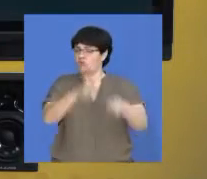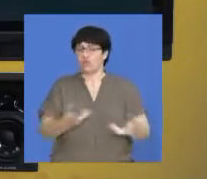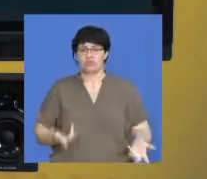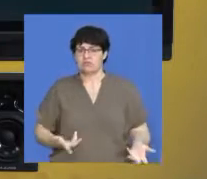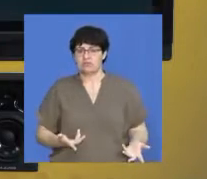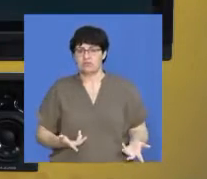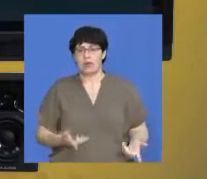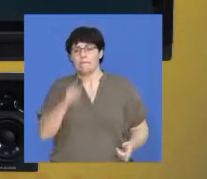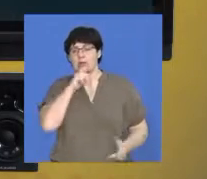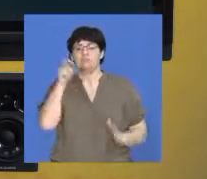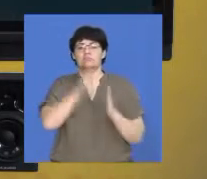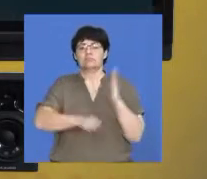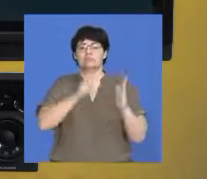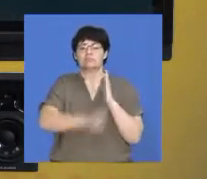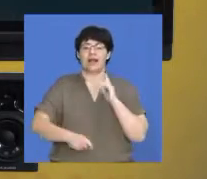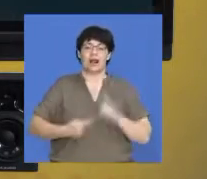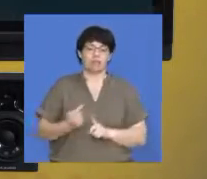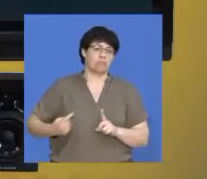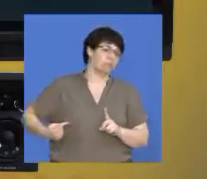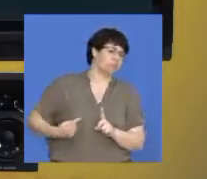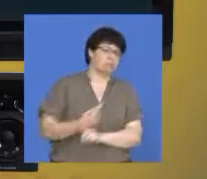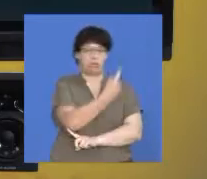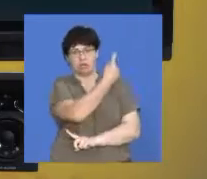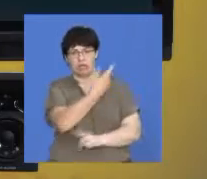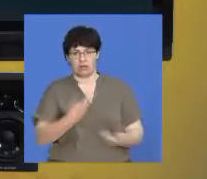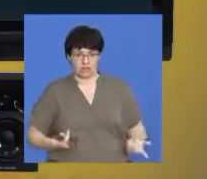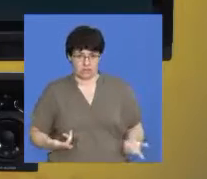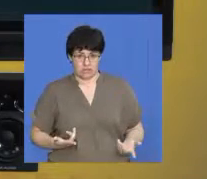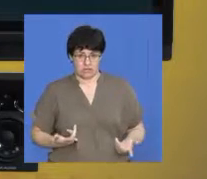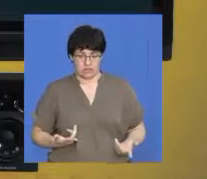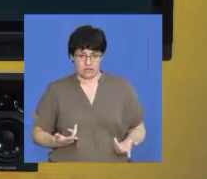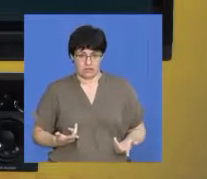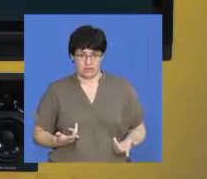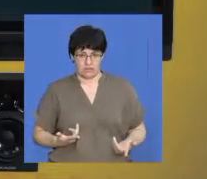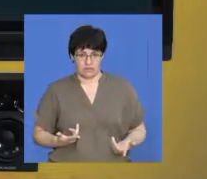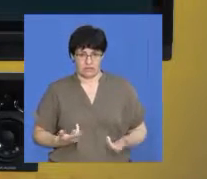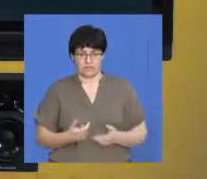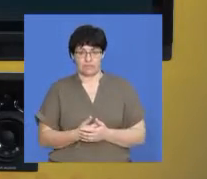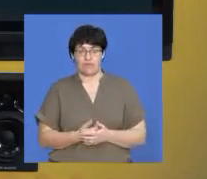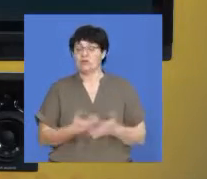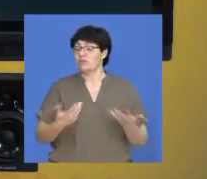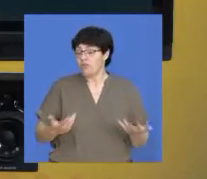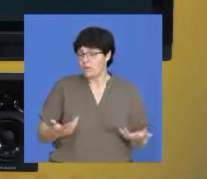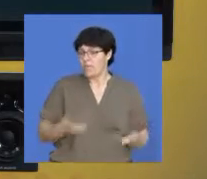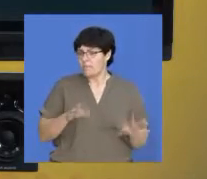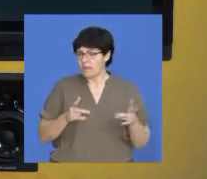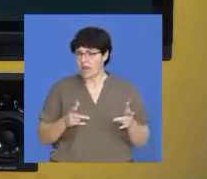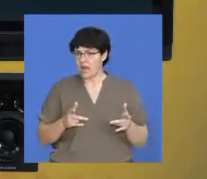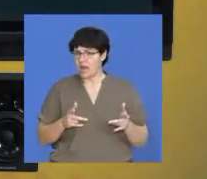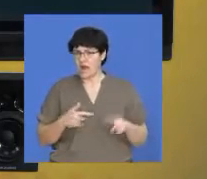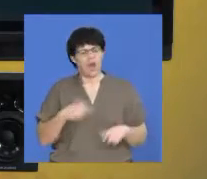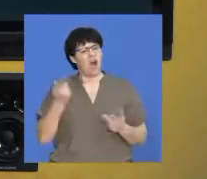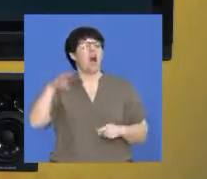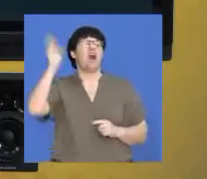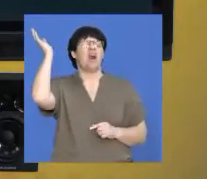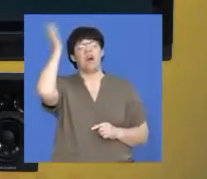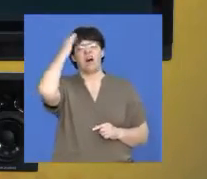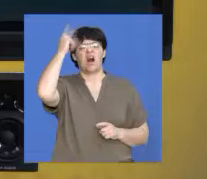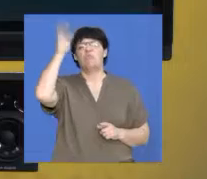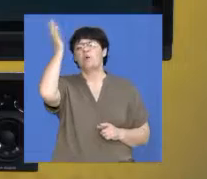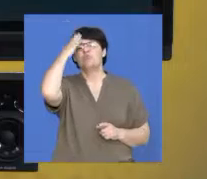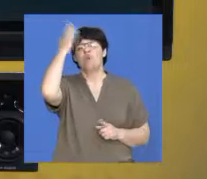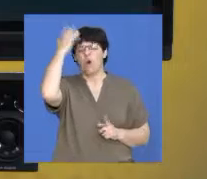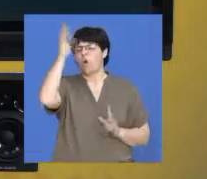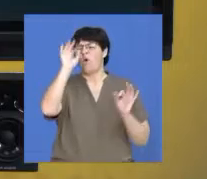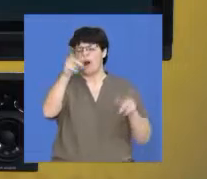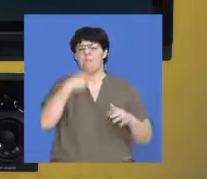instructions, you will end up doing the things you are not supposed to do. You might just take it for granted that, no, you know what, I